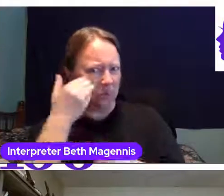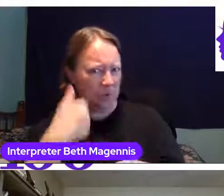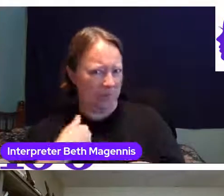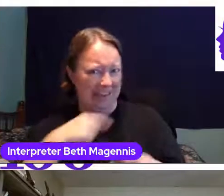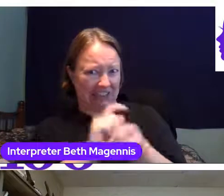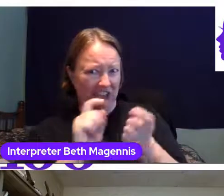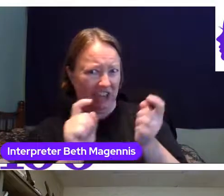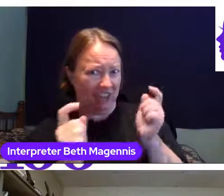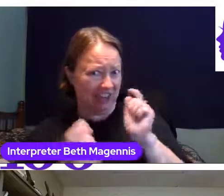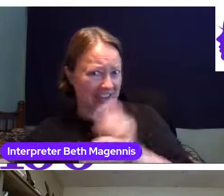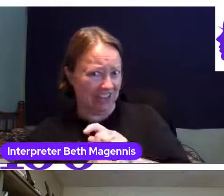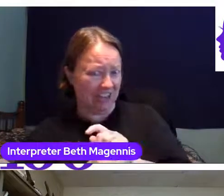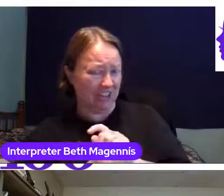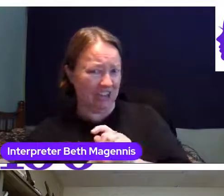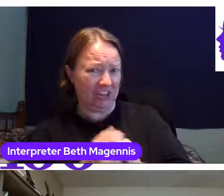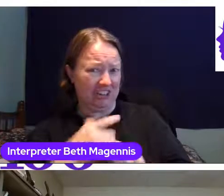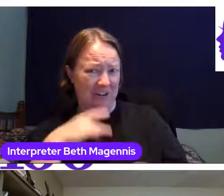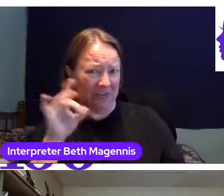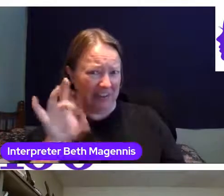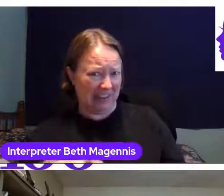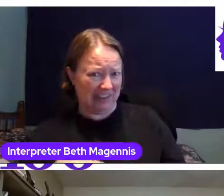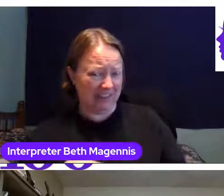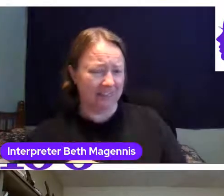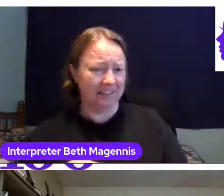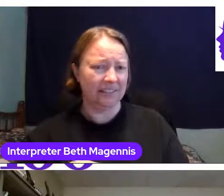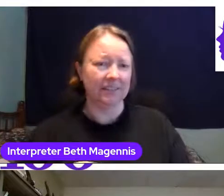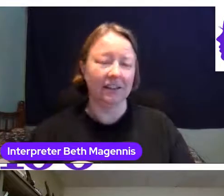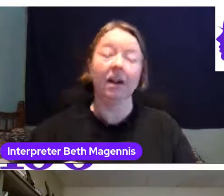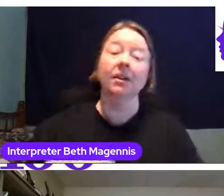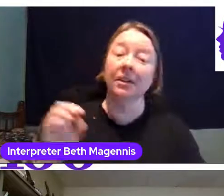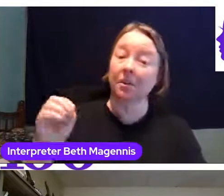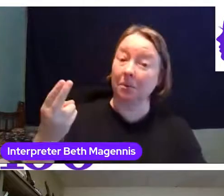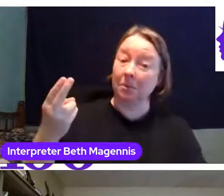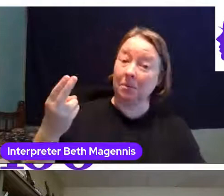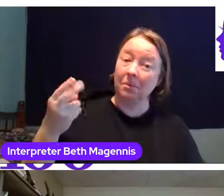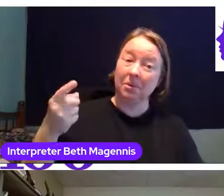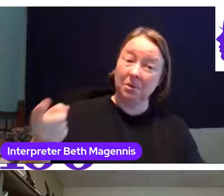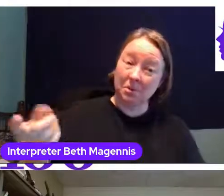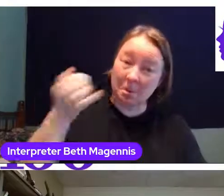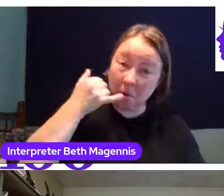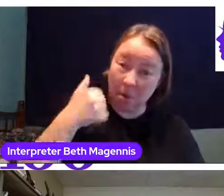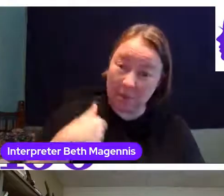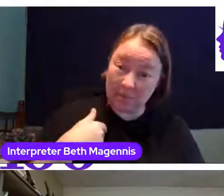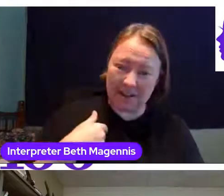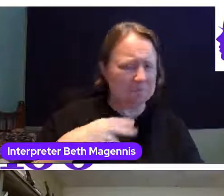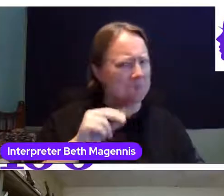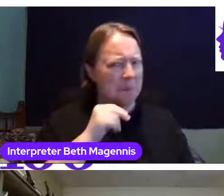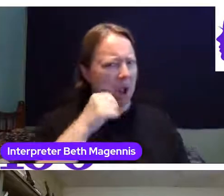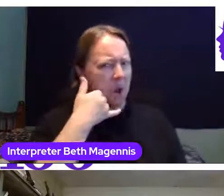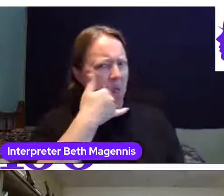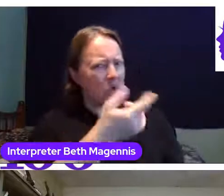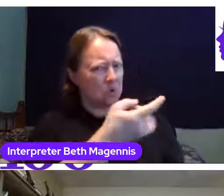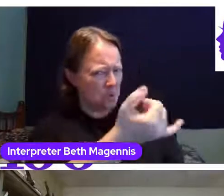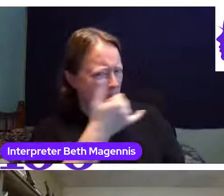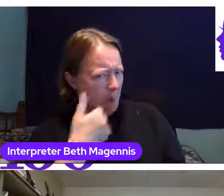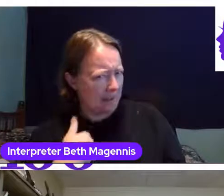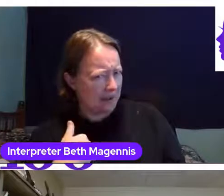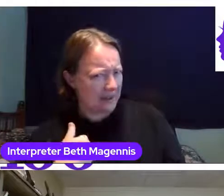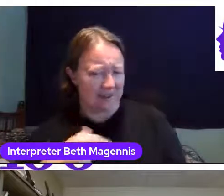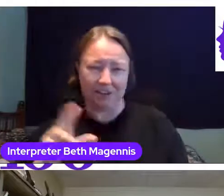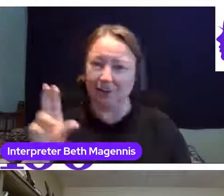change. I'm not a fan of it. I was like, oh, are you calling me? No. I'm not calling you. You calling me?